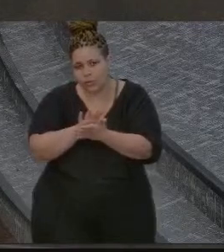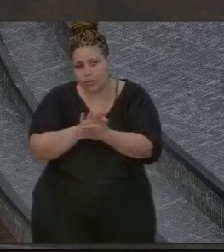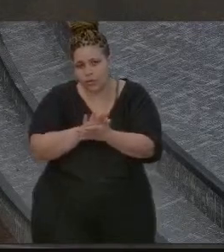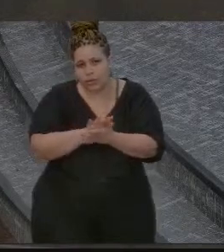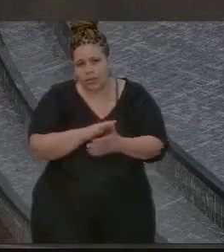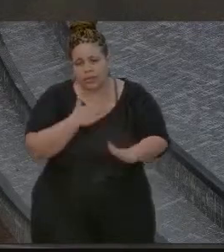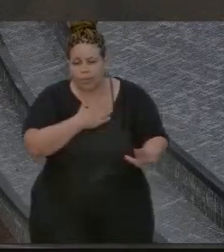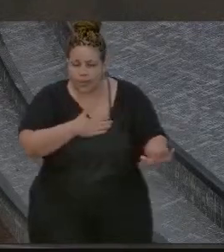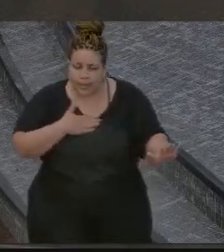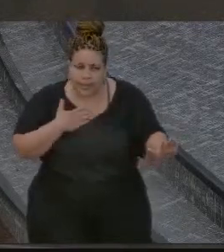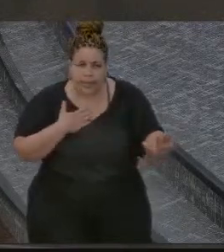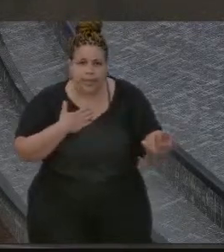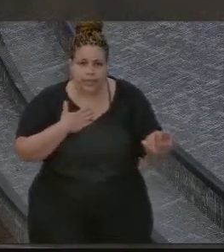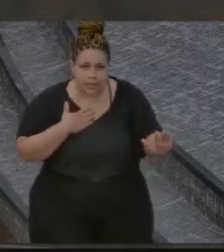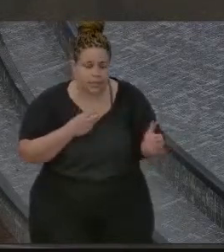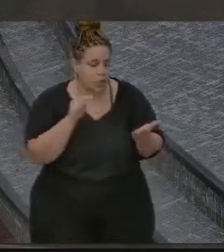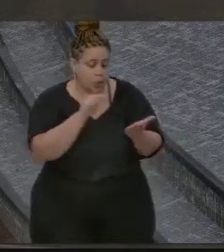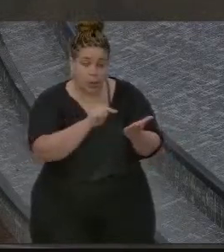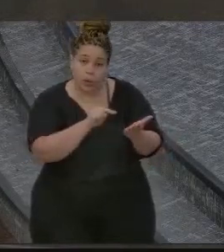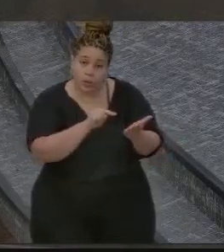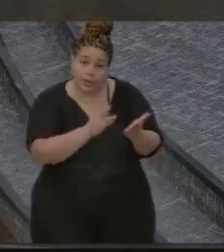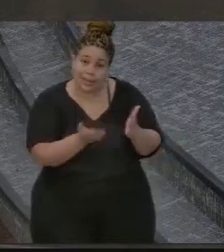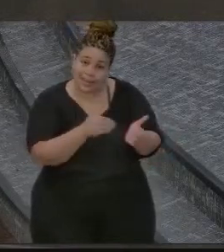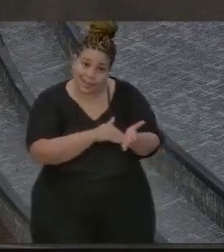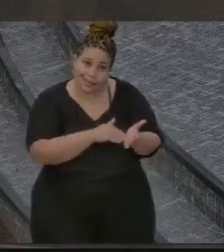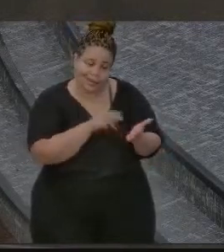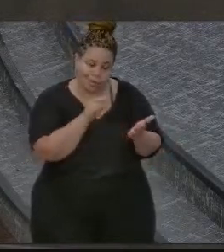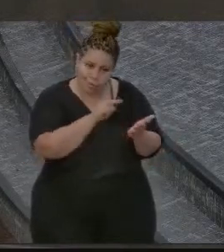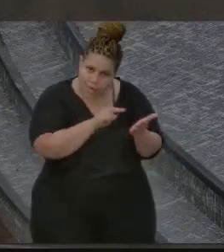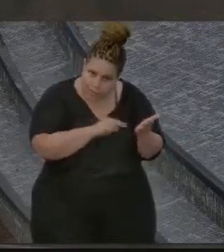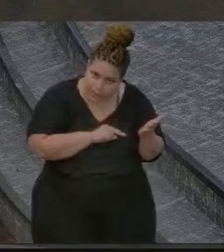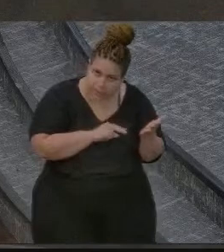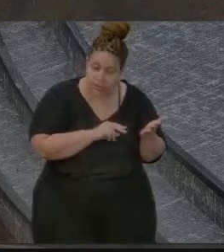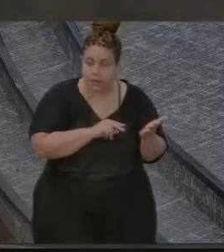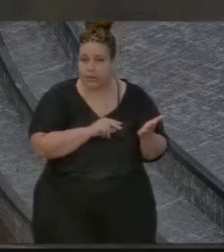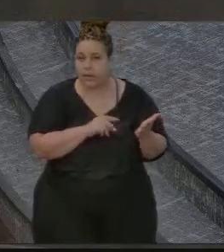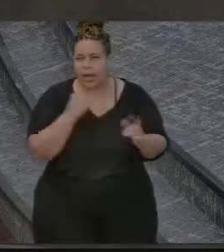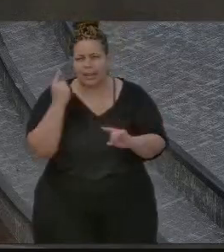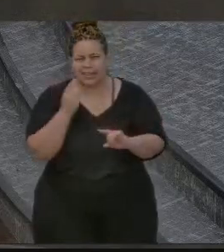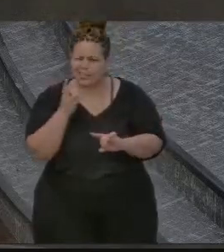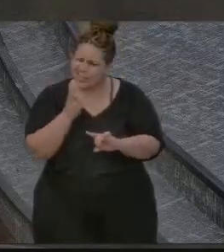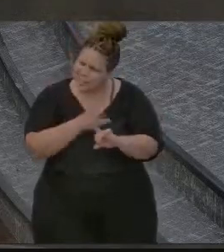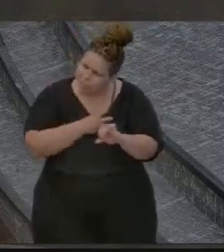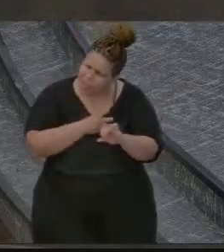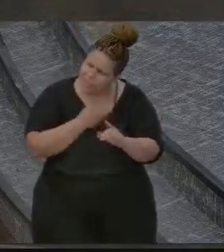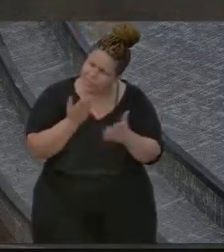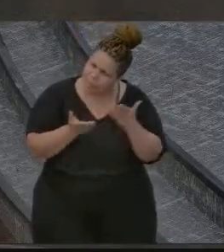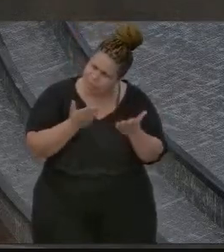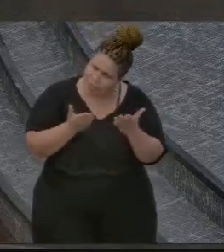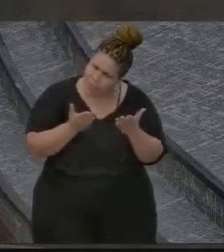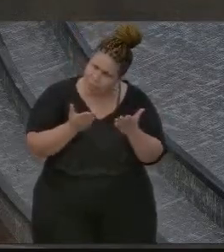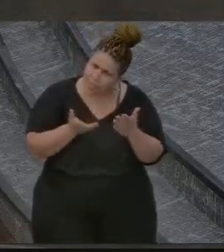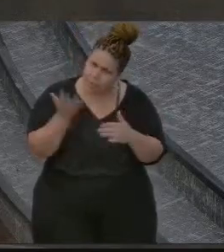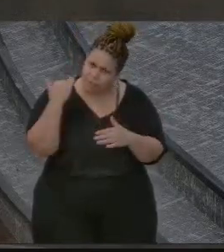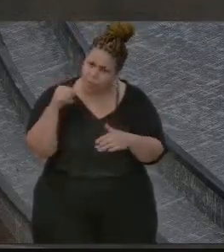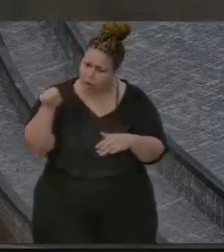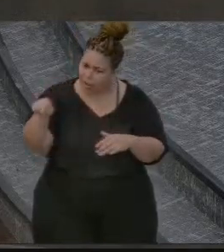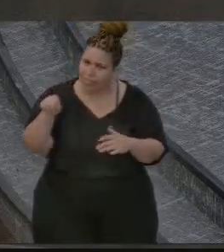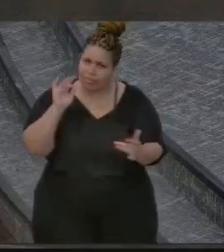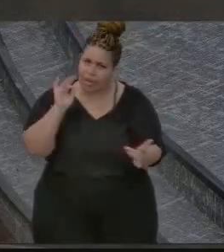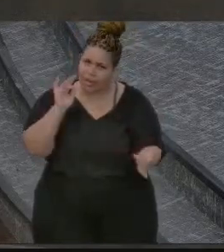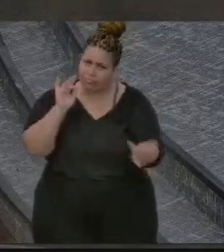that information. Again, I think it may have been 6 months or so ago that they reached out.